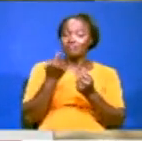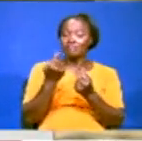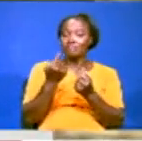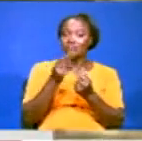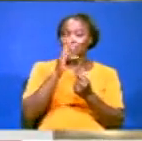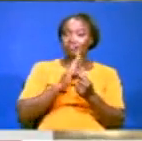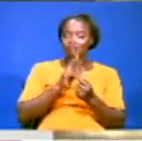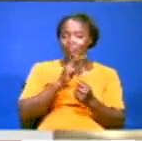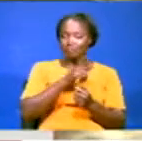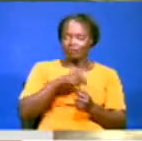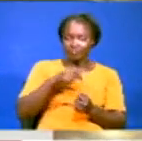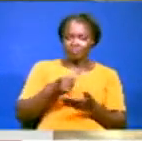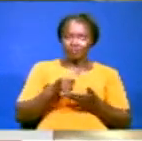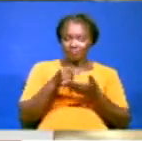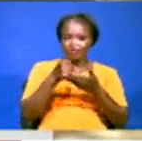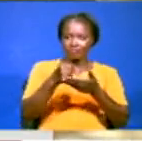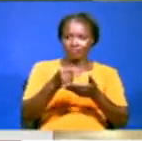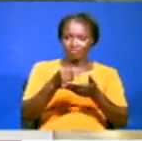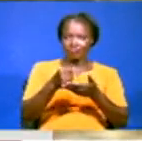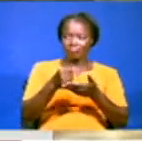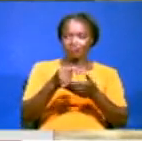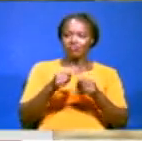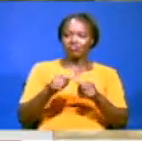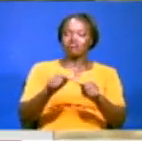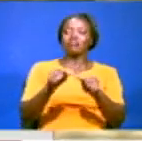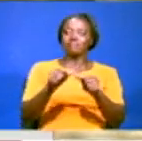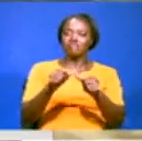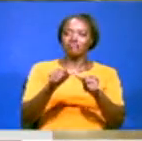to facilitate us to carry on more